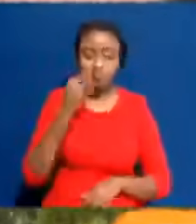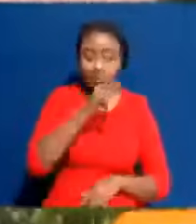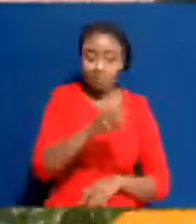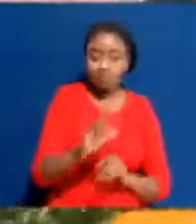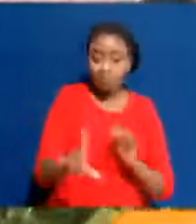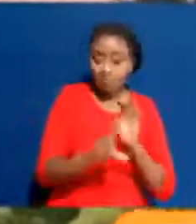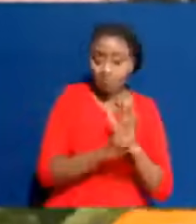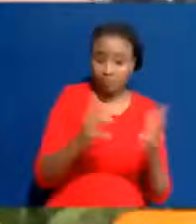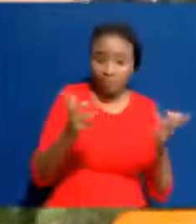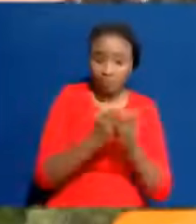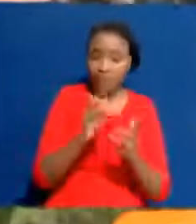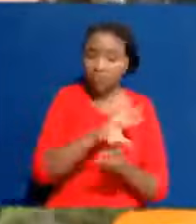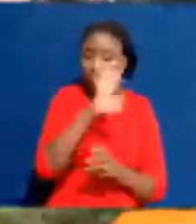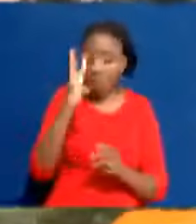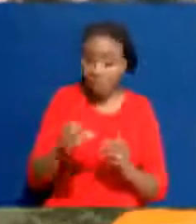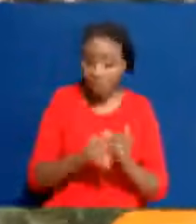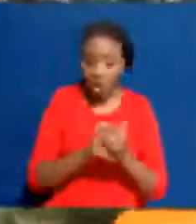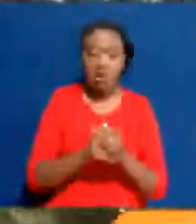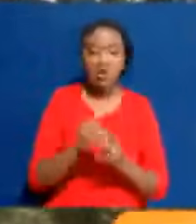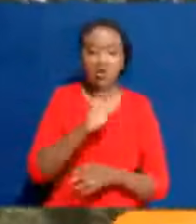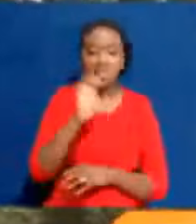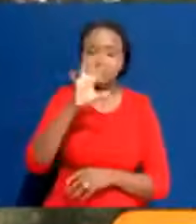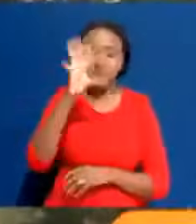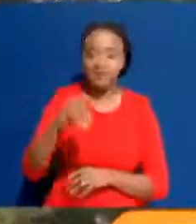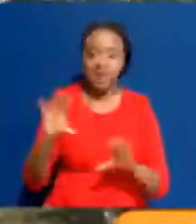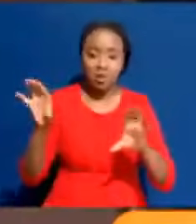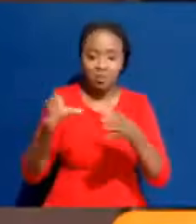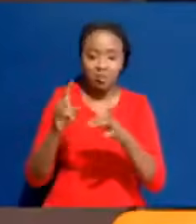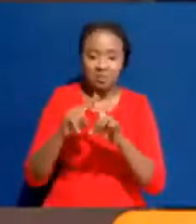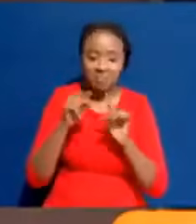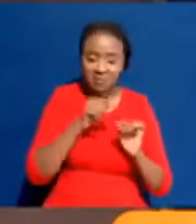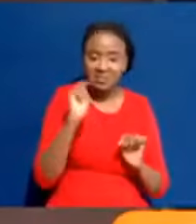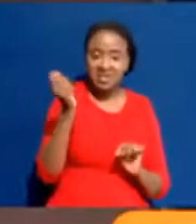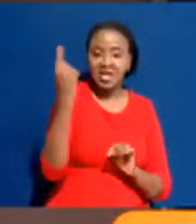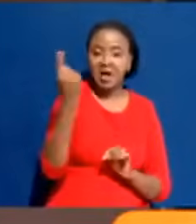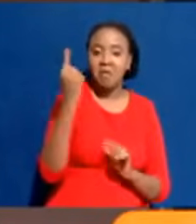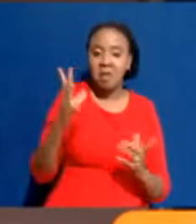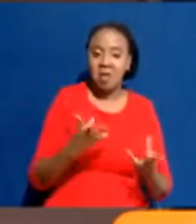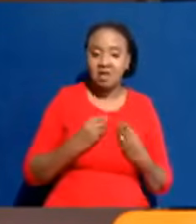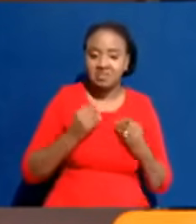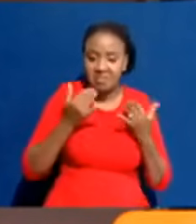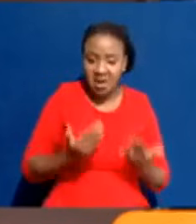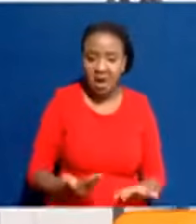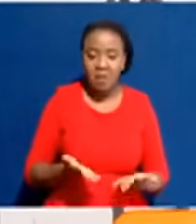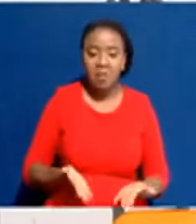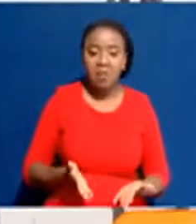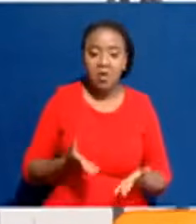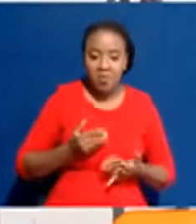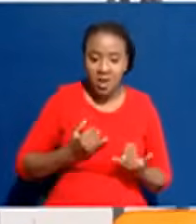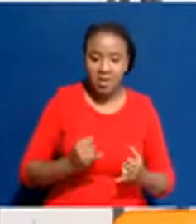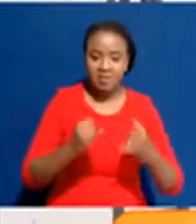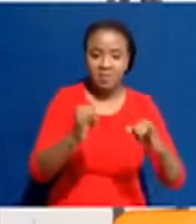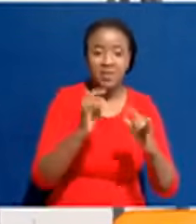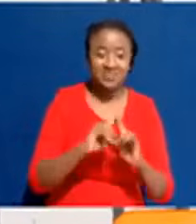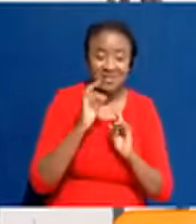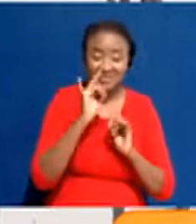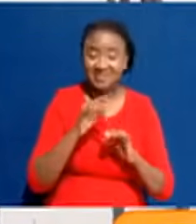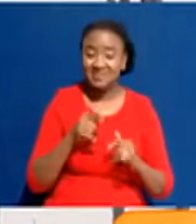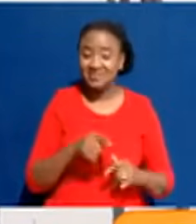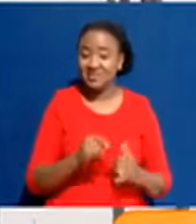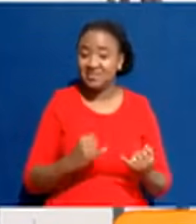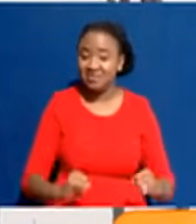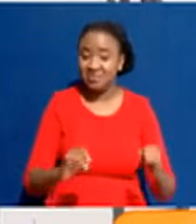East African Community countries, but only Kenya is enforcing its proposals. The committee worried that this will make Kenya less attractive